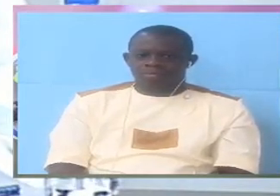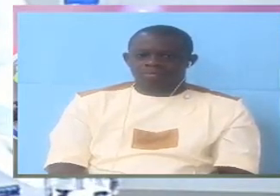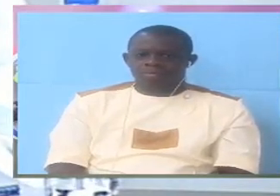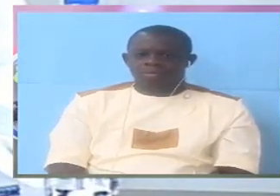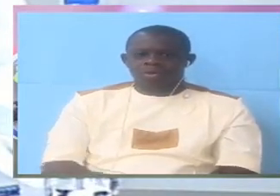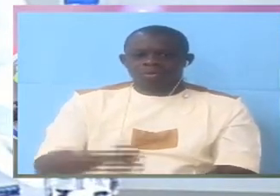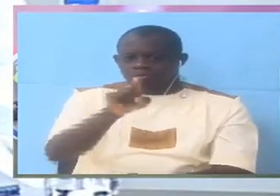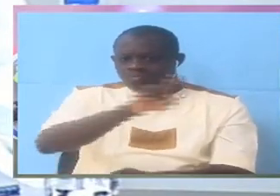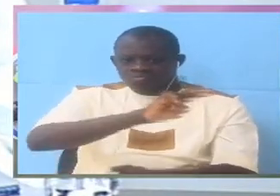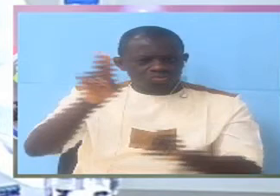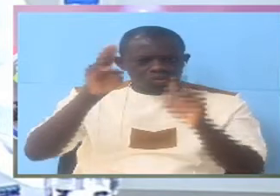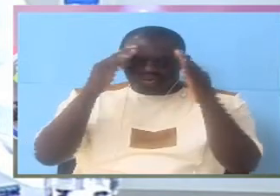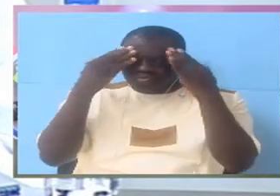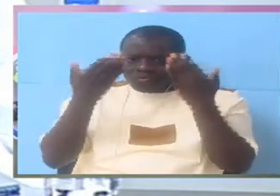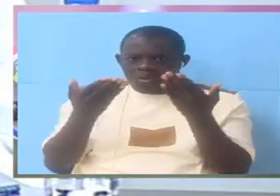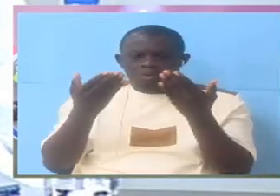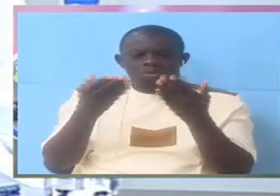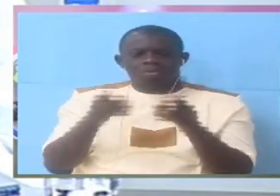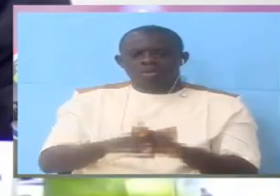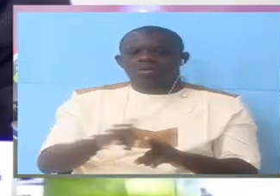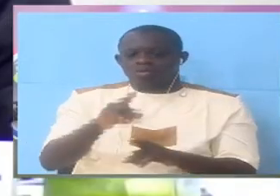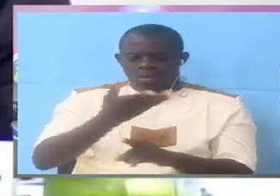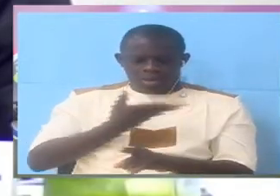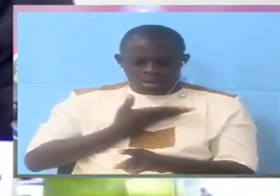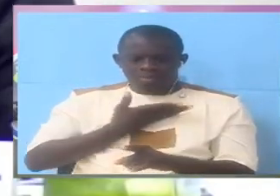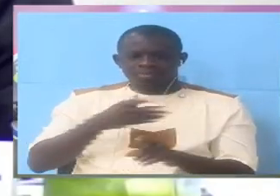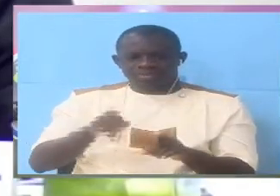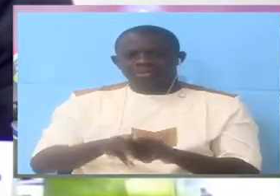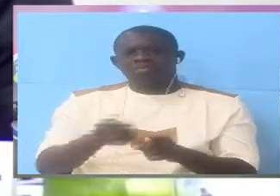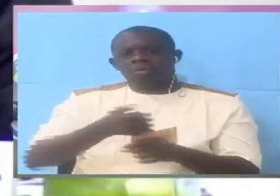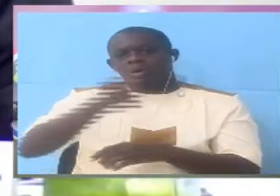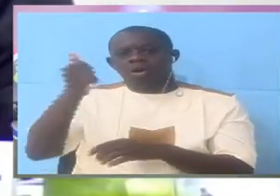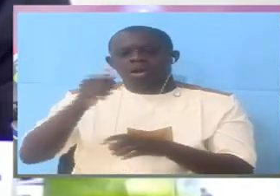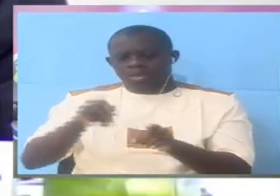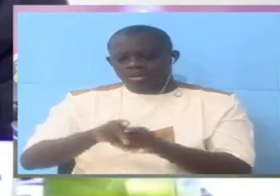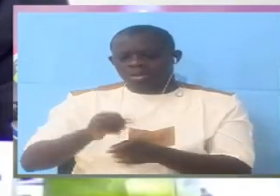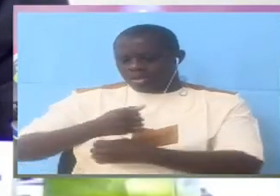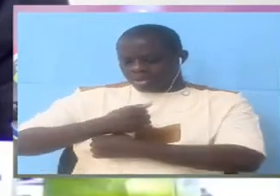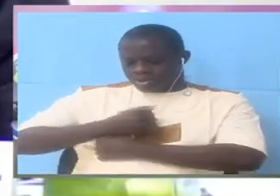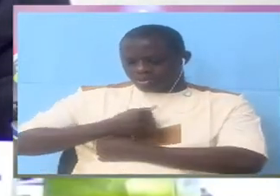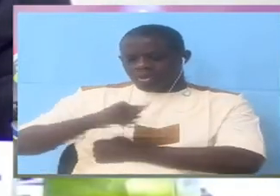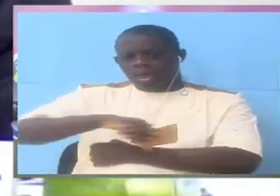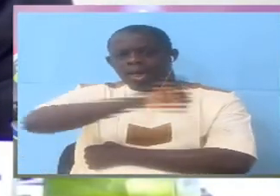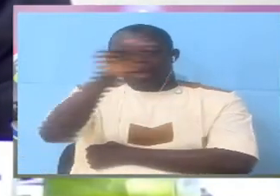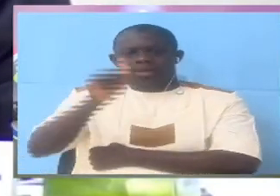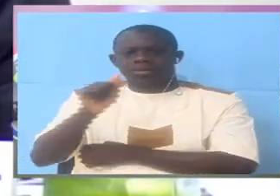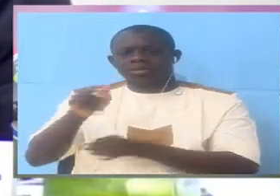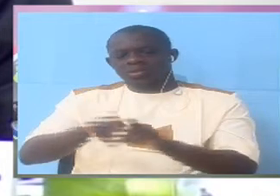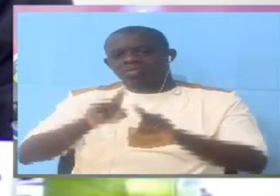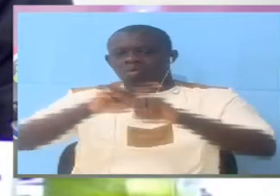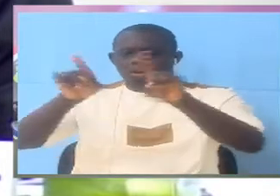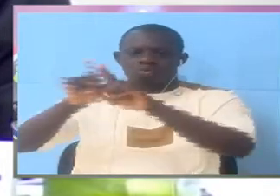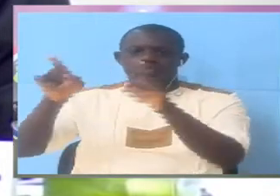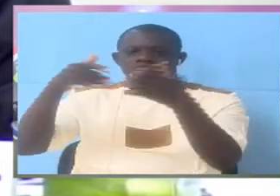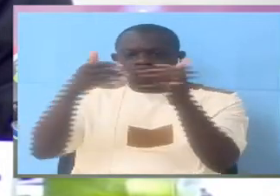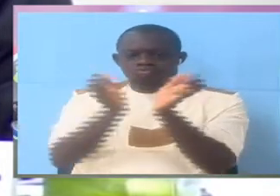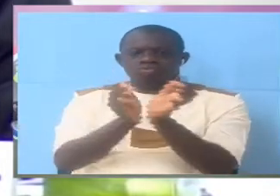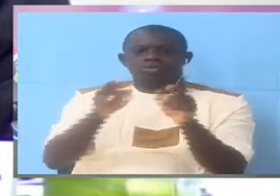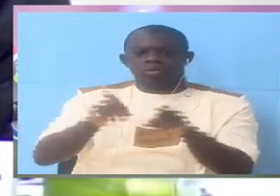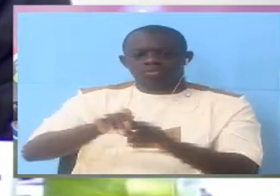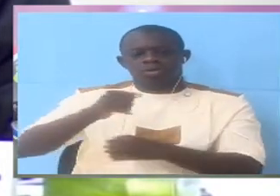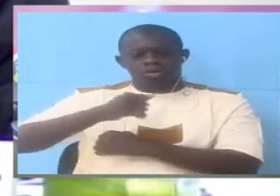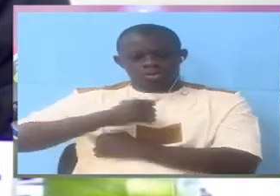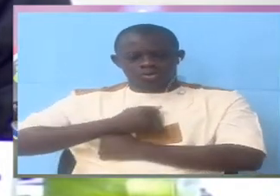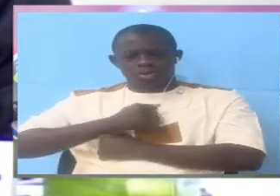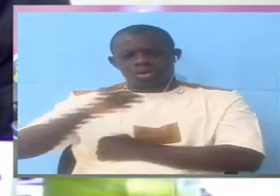You don't know. Malon. You have armed security and dissident group. Armed security and dissident. Armed security services and